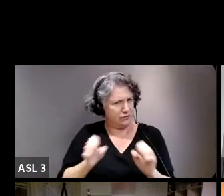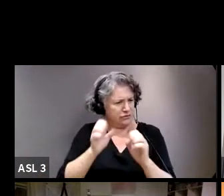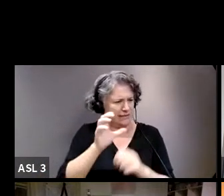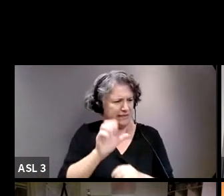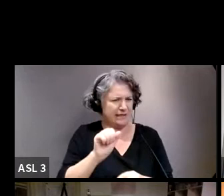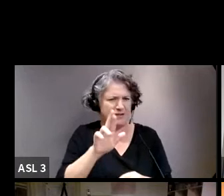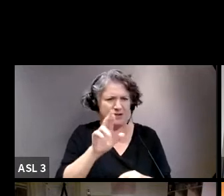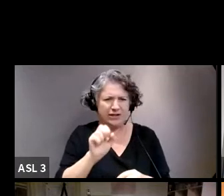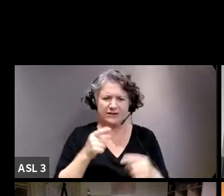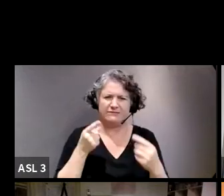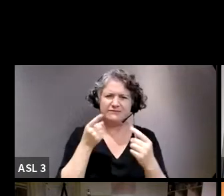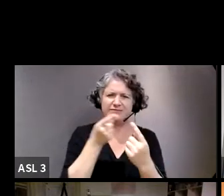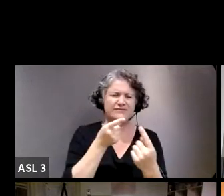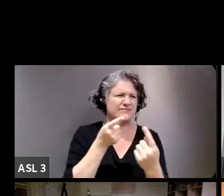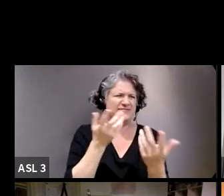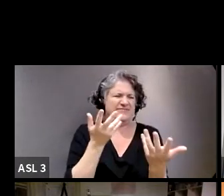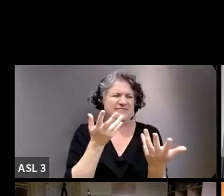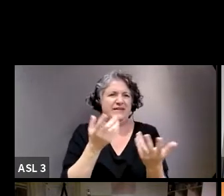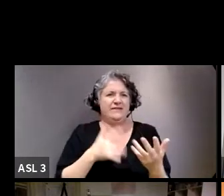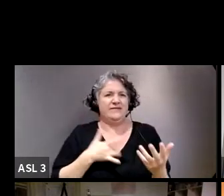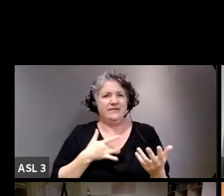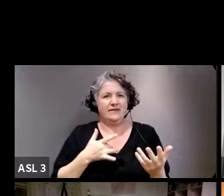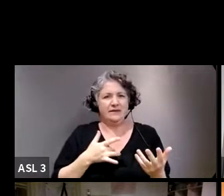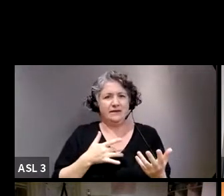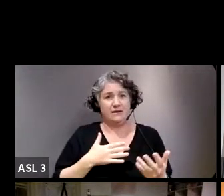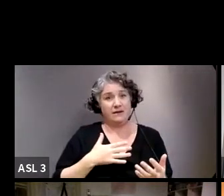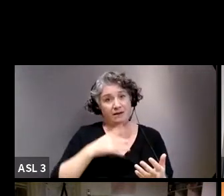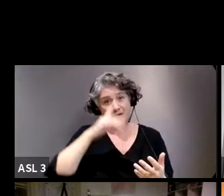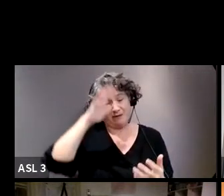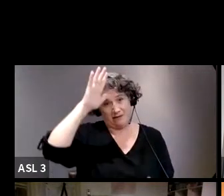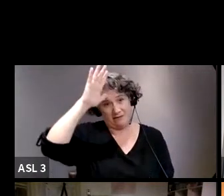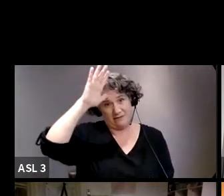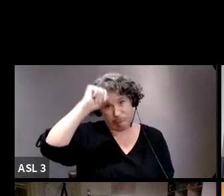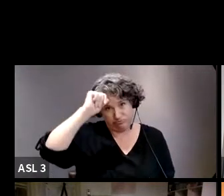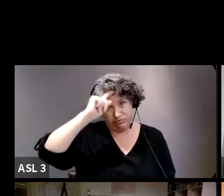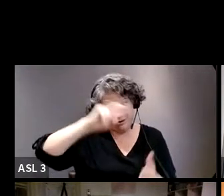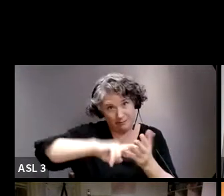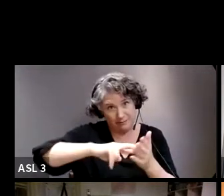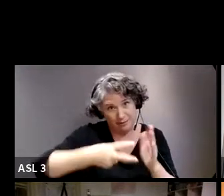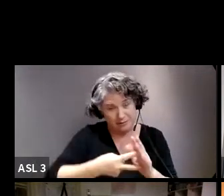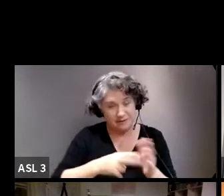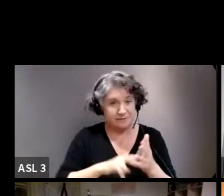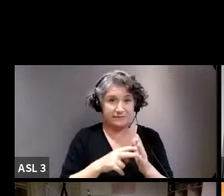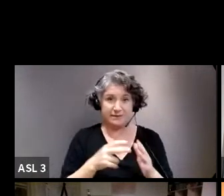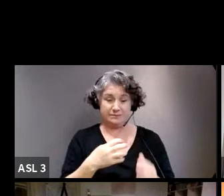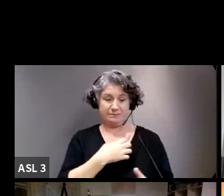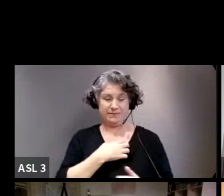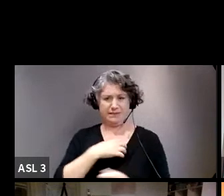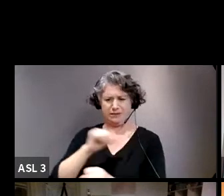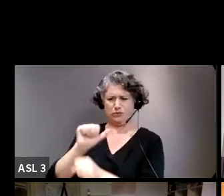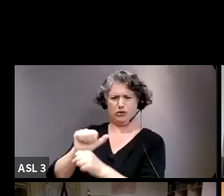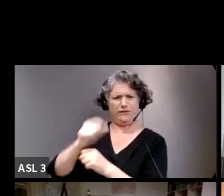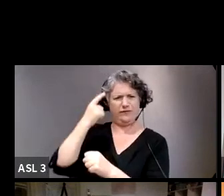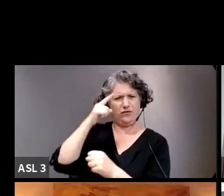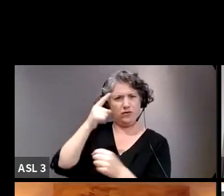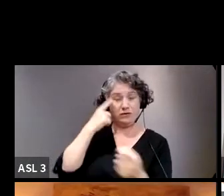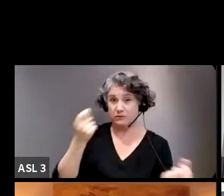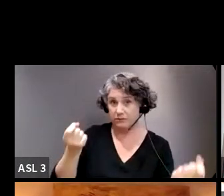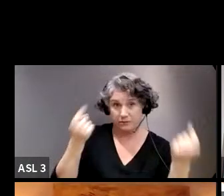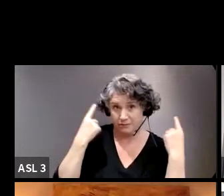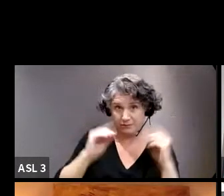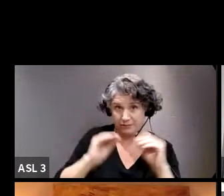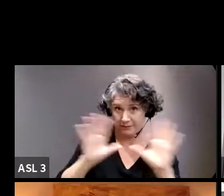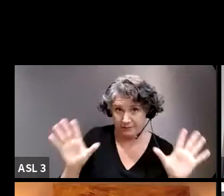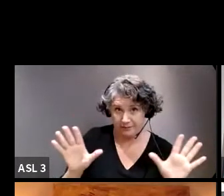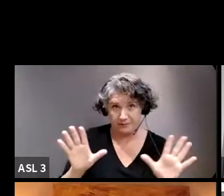comes from a willfully ignorant place that you don't understand what police were created to do and their inability to meet